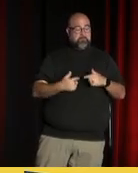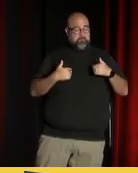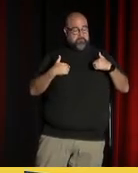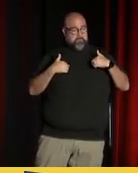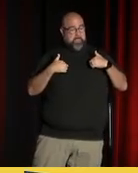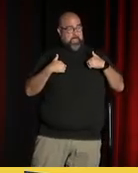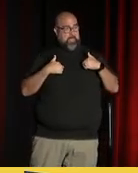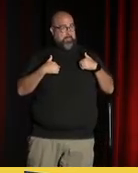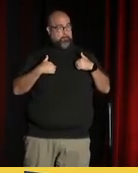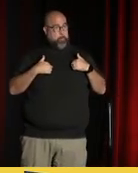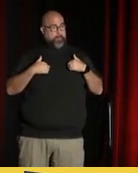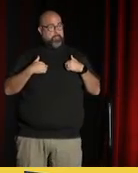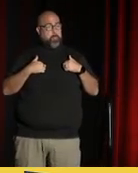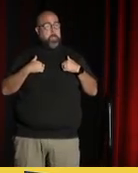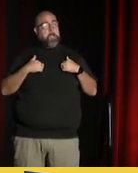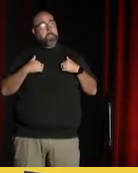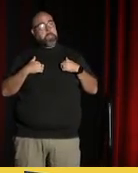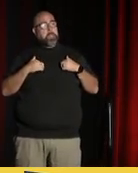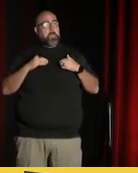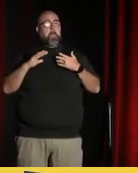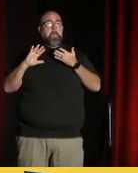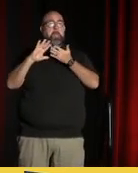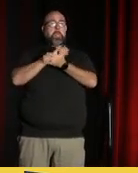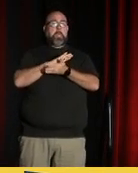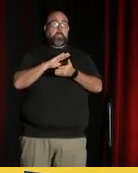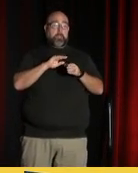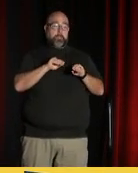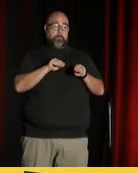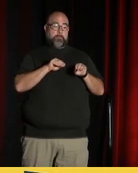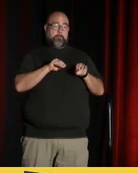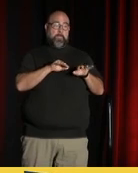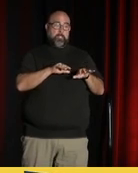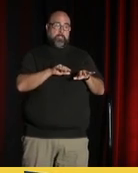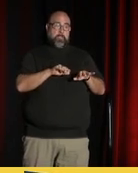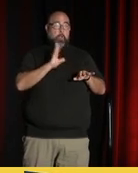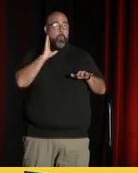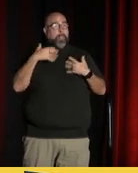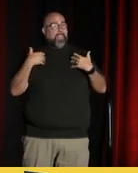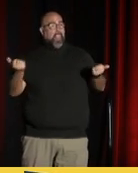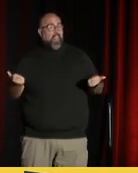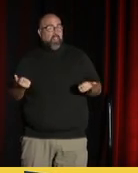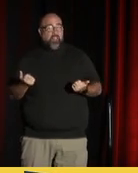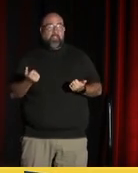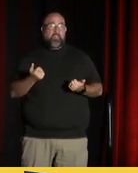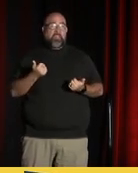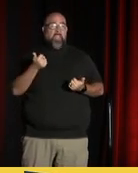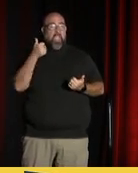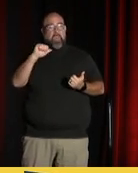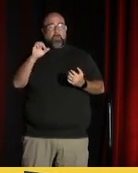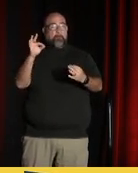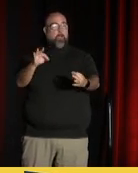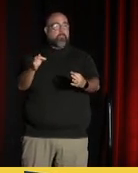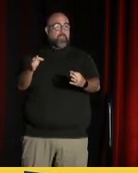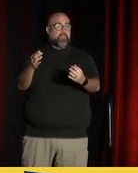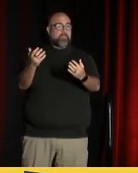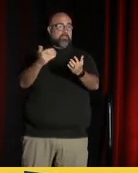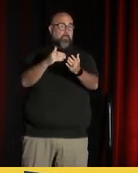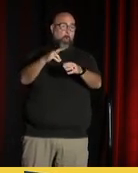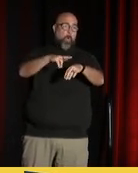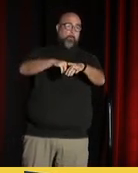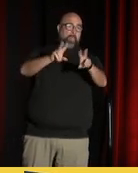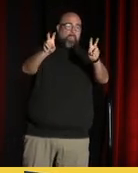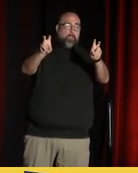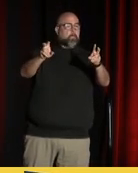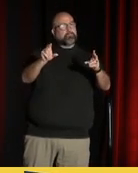pretend that a magic trick is going to heal anybody or make anybody whole. That's not the purpose of what I'm